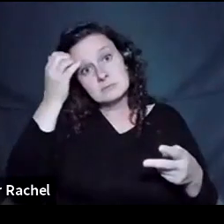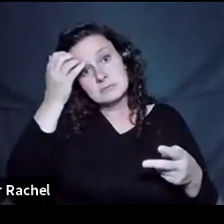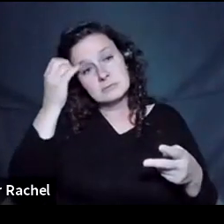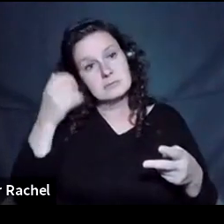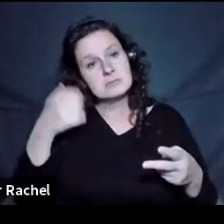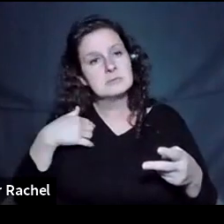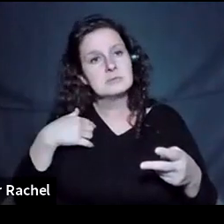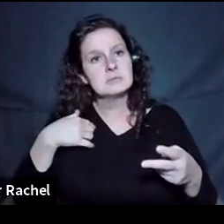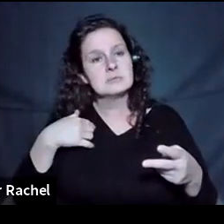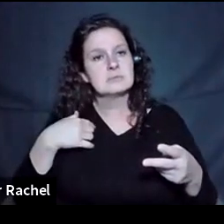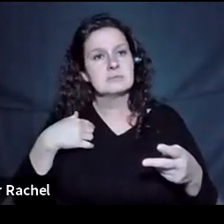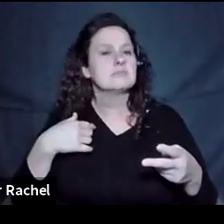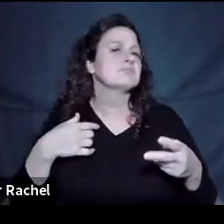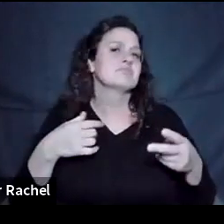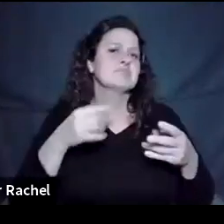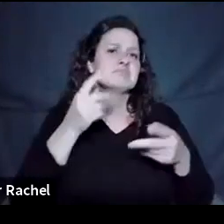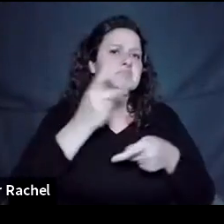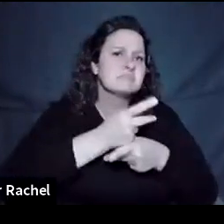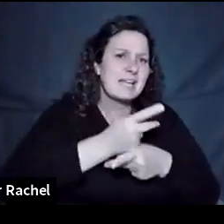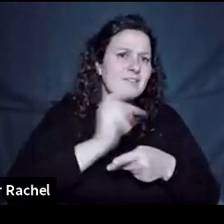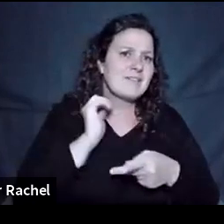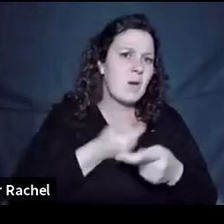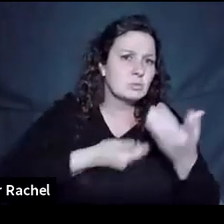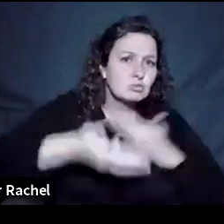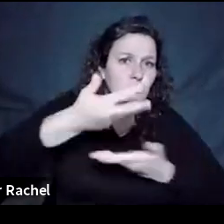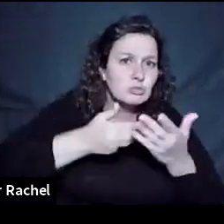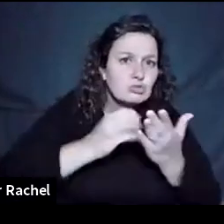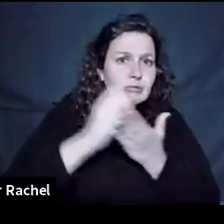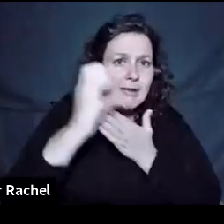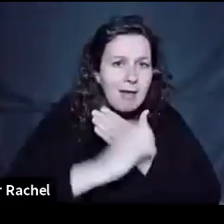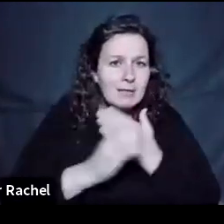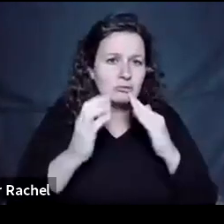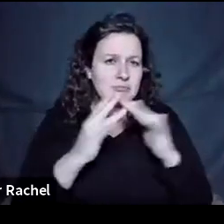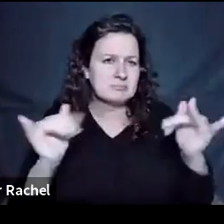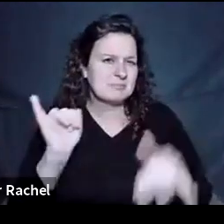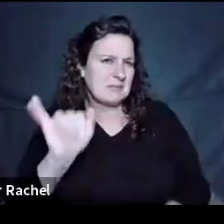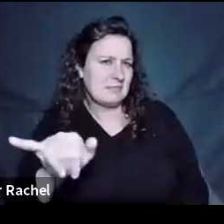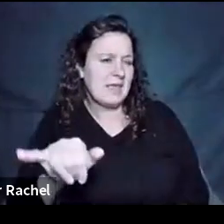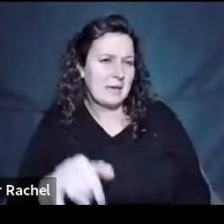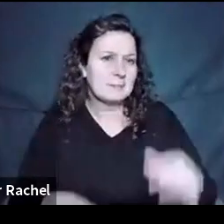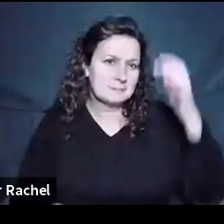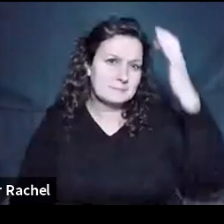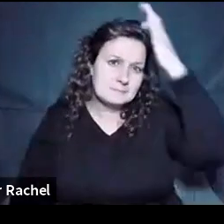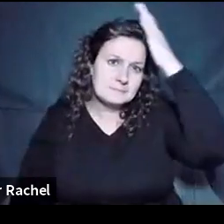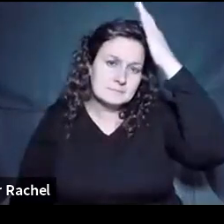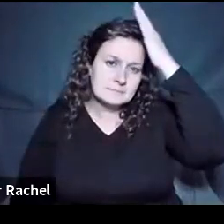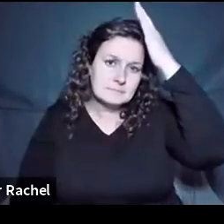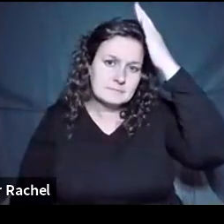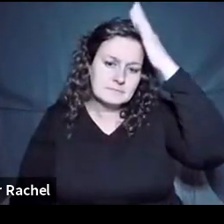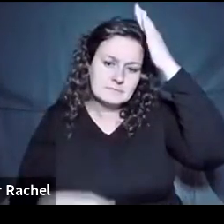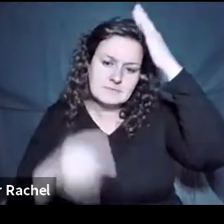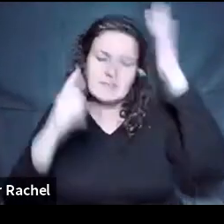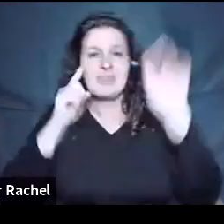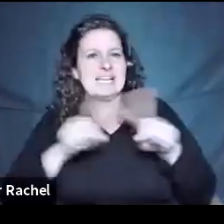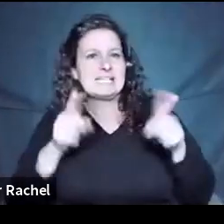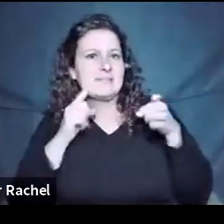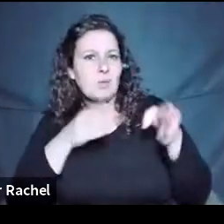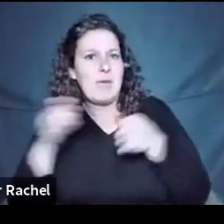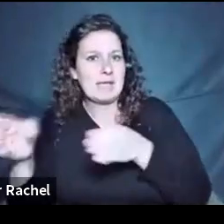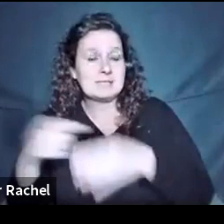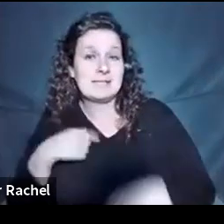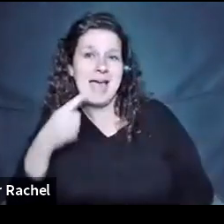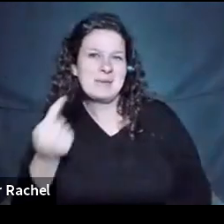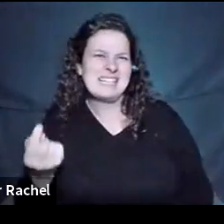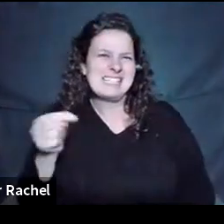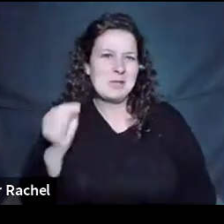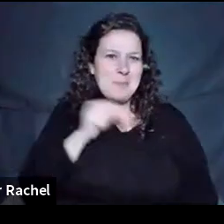setting our calendar, you know, our social calendar and things like that. So it's just thinking differently about it. Sure. I'm going to take you back a